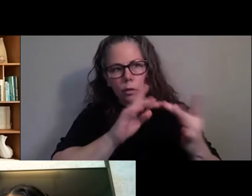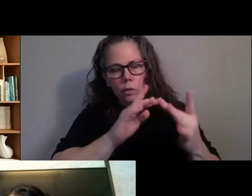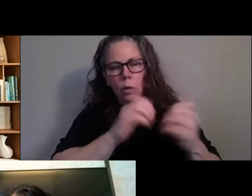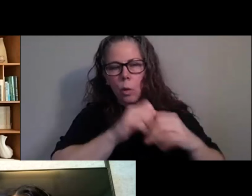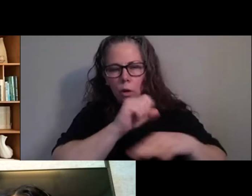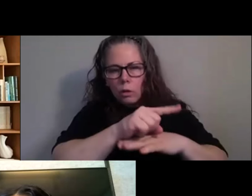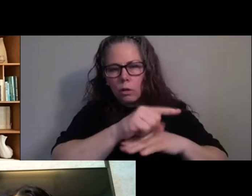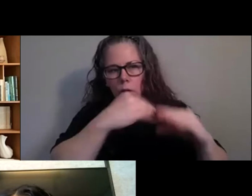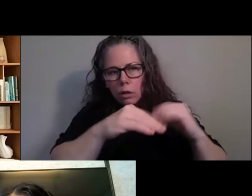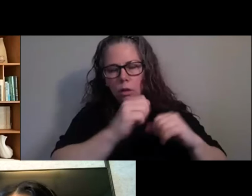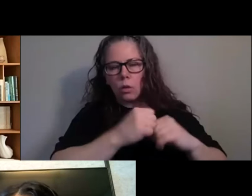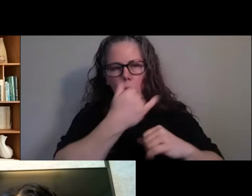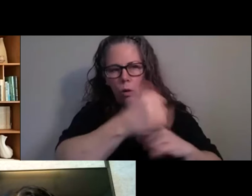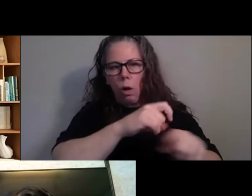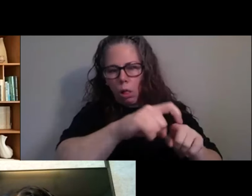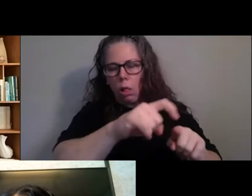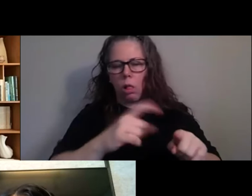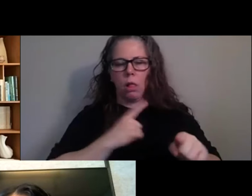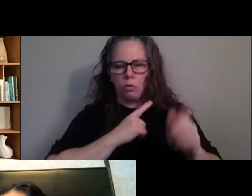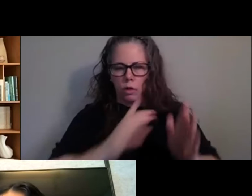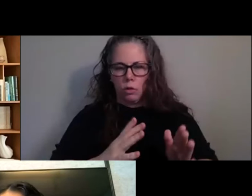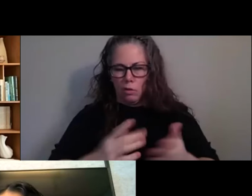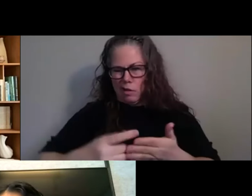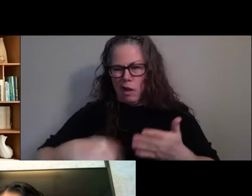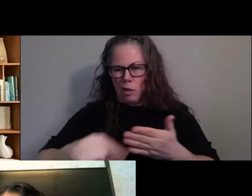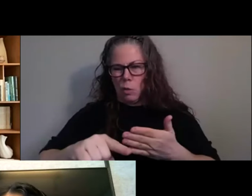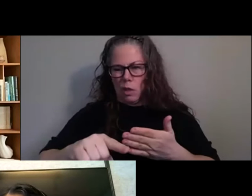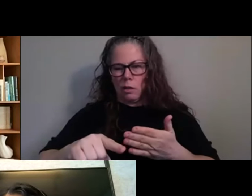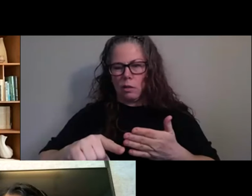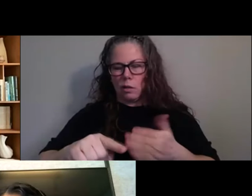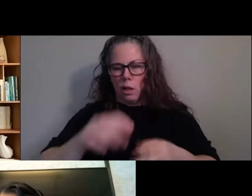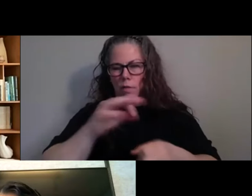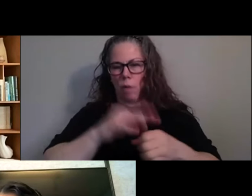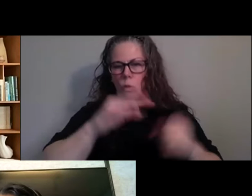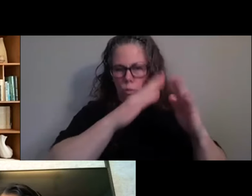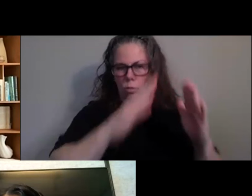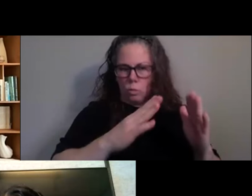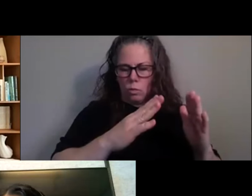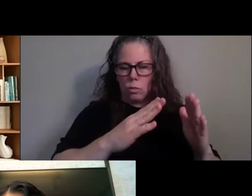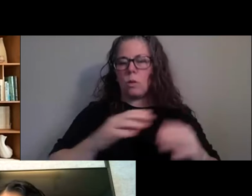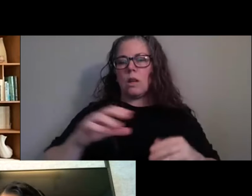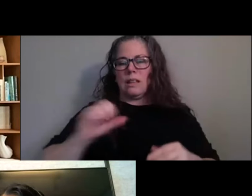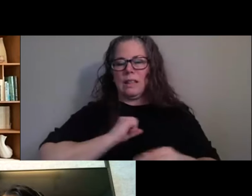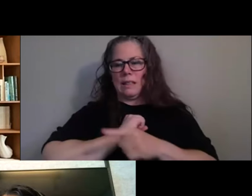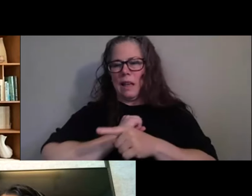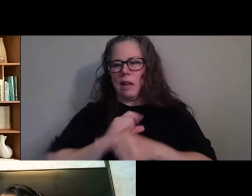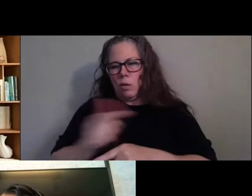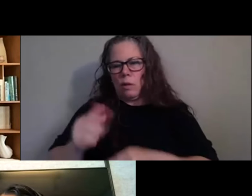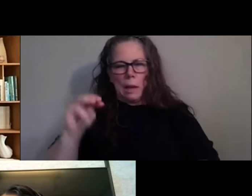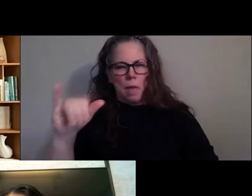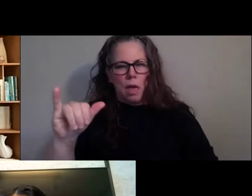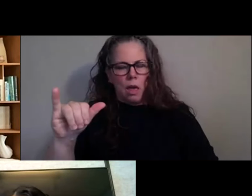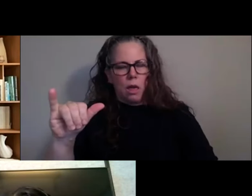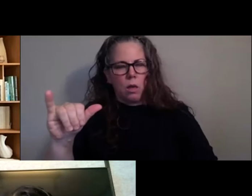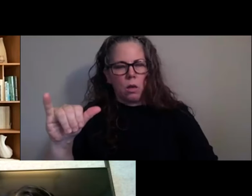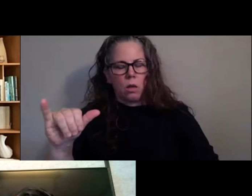right now, so the next week, the House is going to vote on the budget and then the Senate is going to take it up in May. It's a great time to,